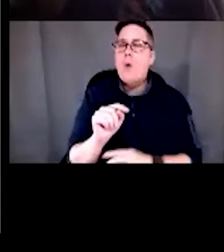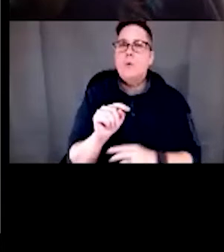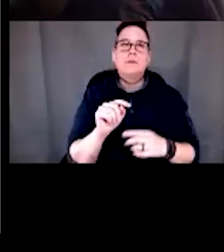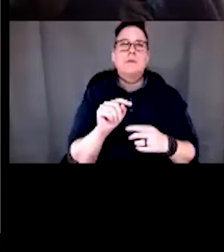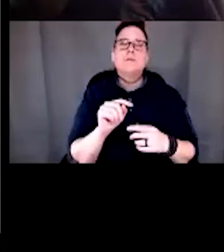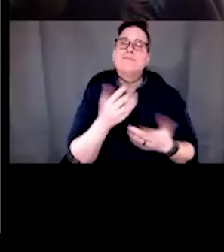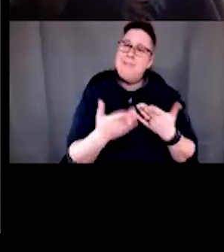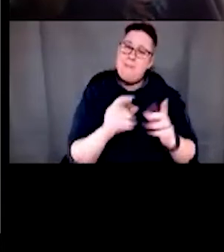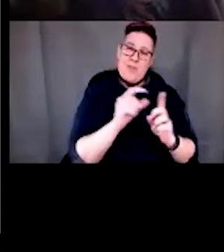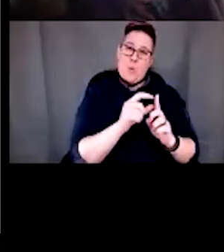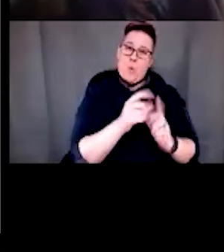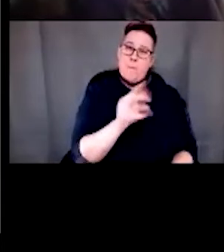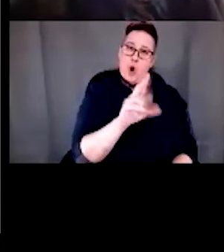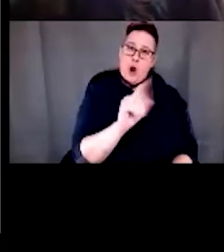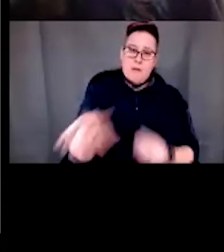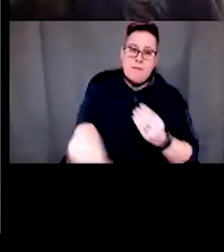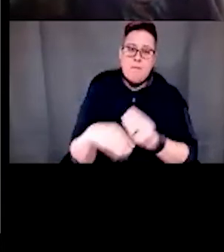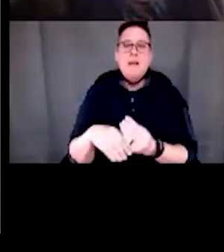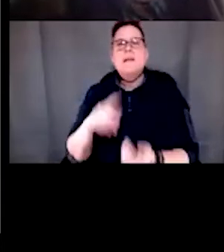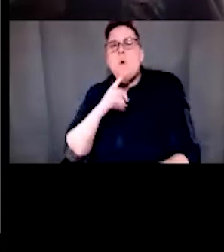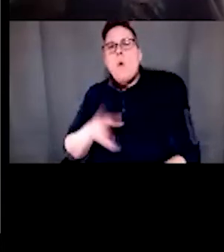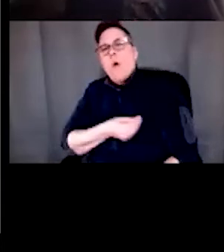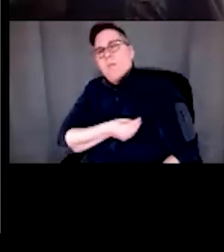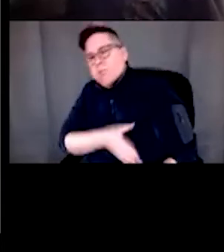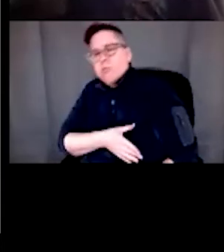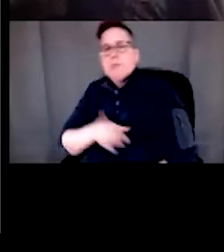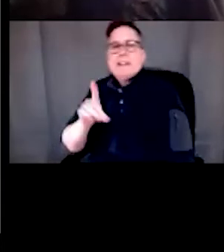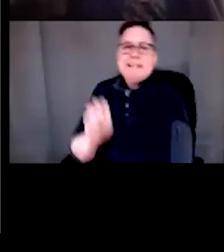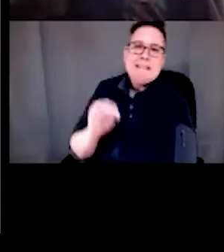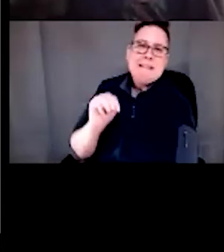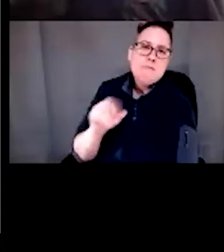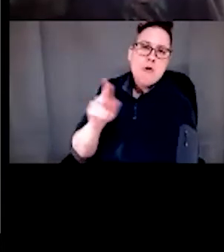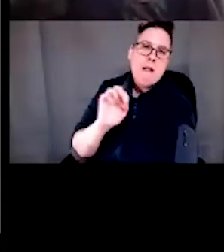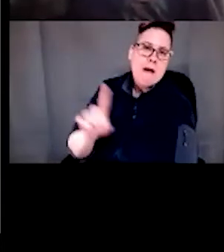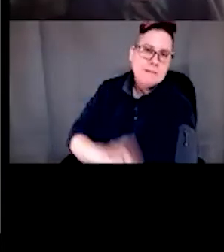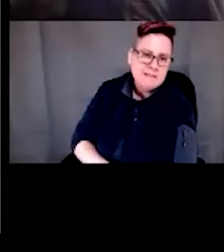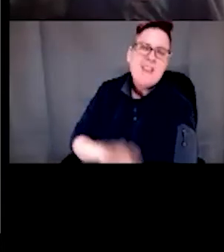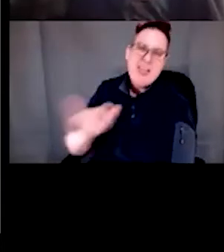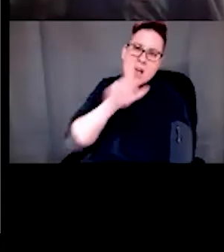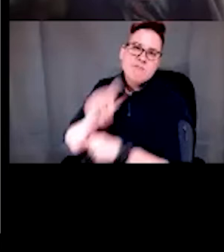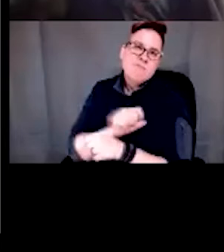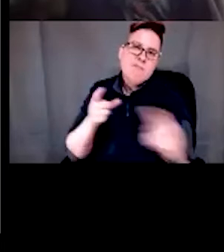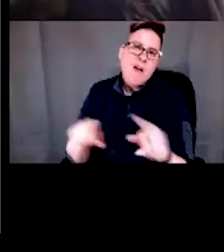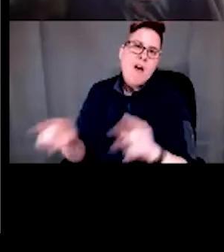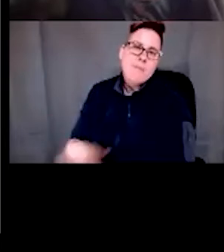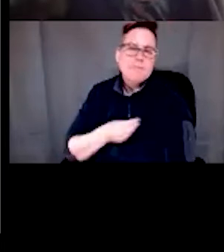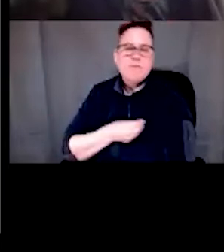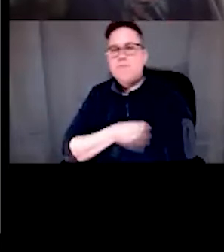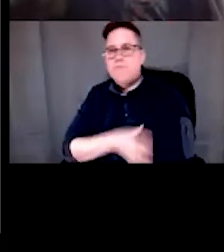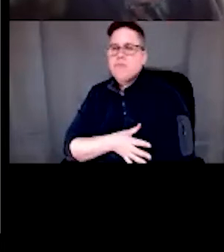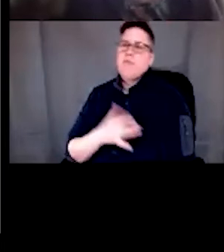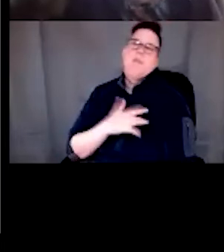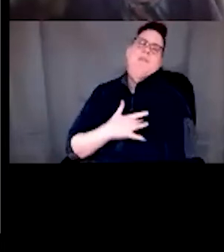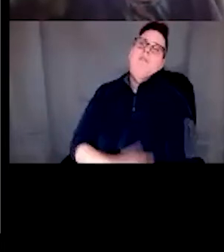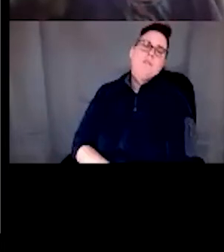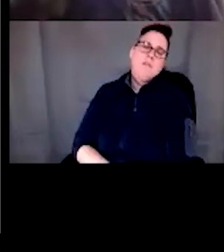word burnout a sense of profound demoralization, because I think that's what happens to us. And I know it's what